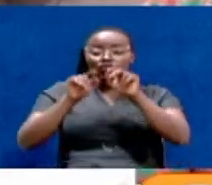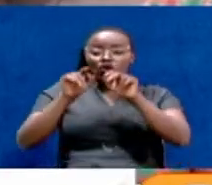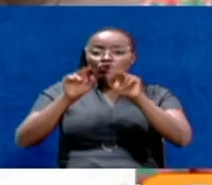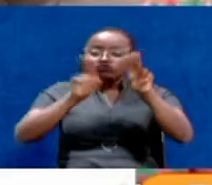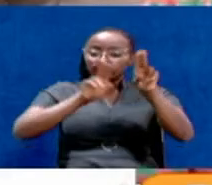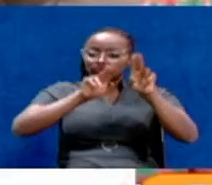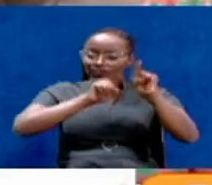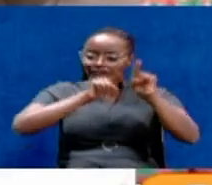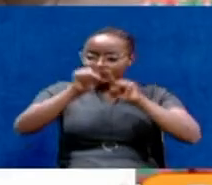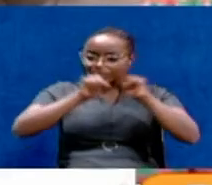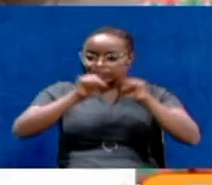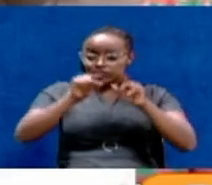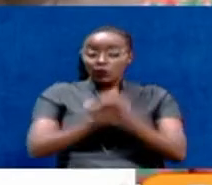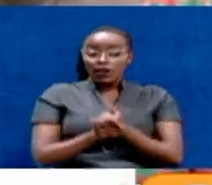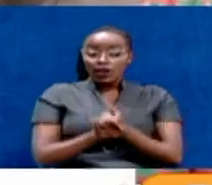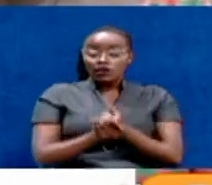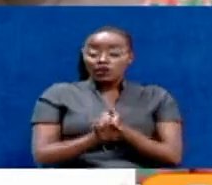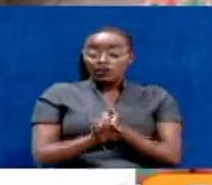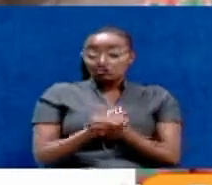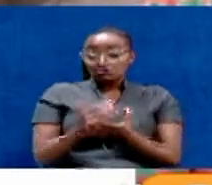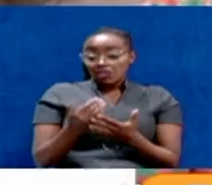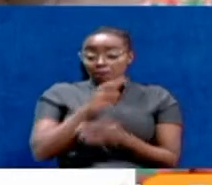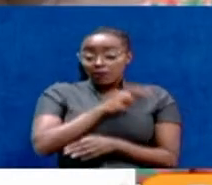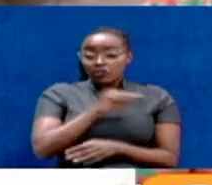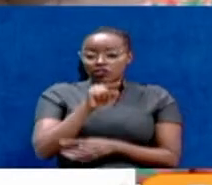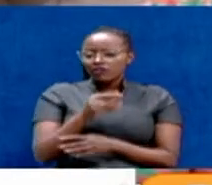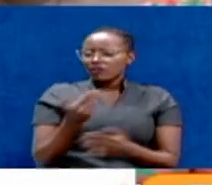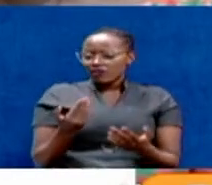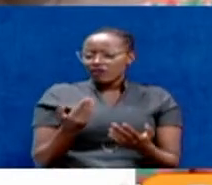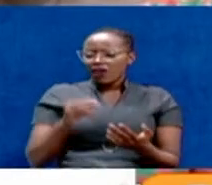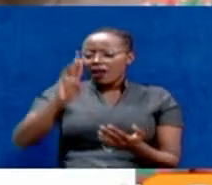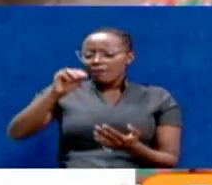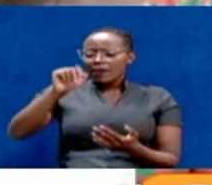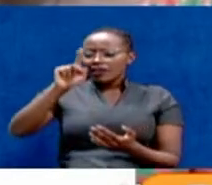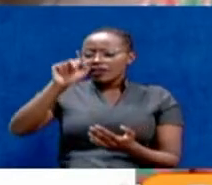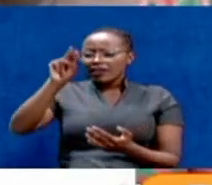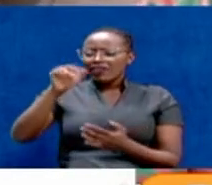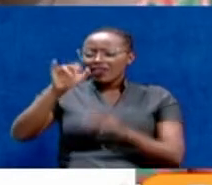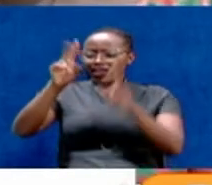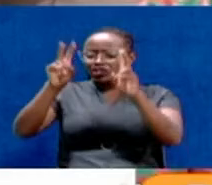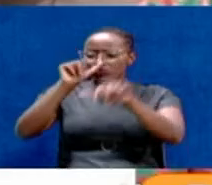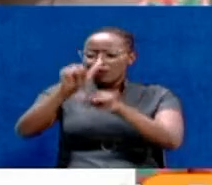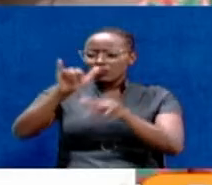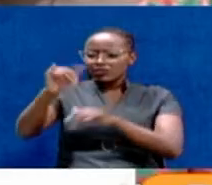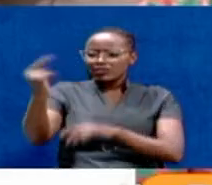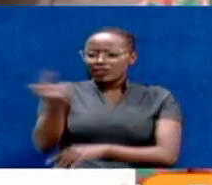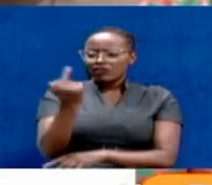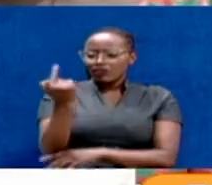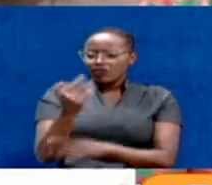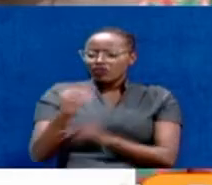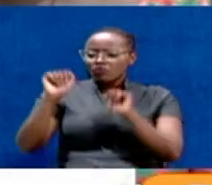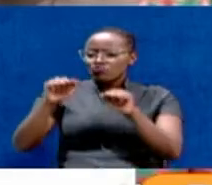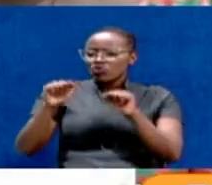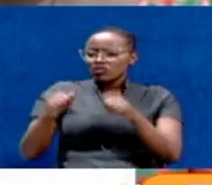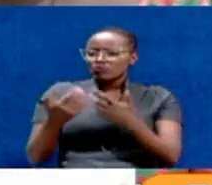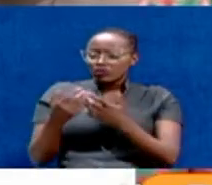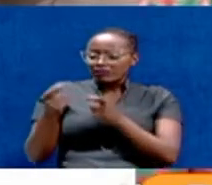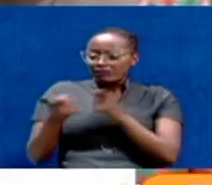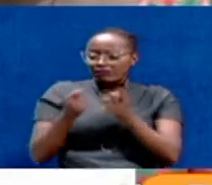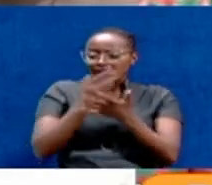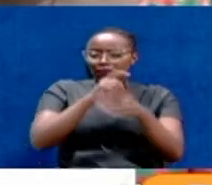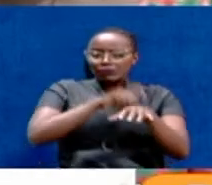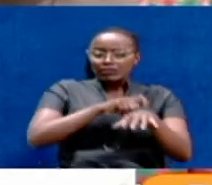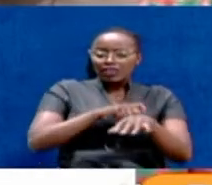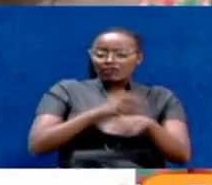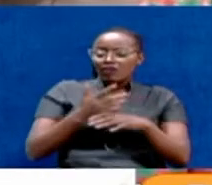the welfare of the seafarers. And Ms. McKenna, the issue of isolation, possible shipwreck, sometimes